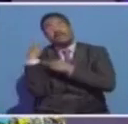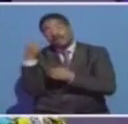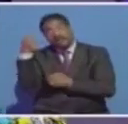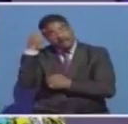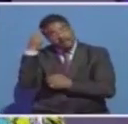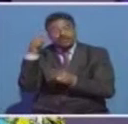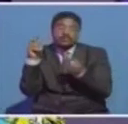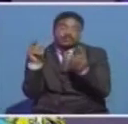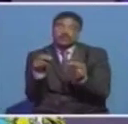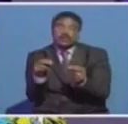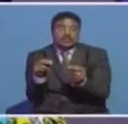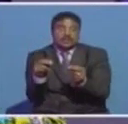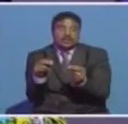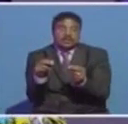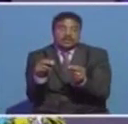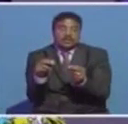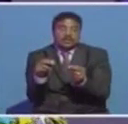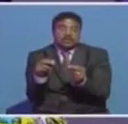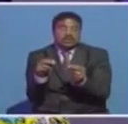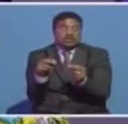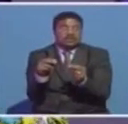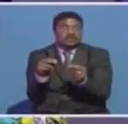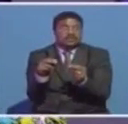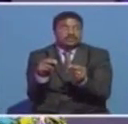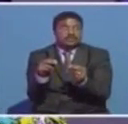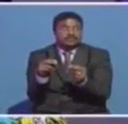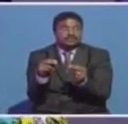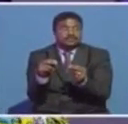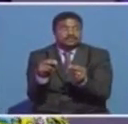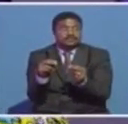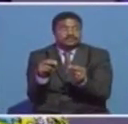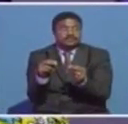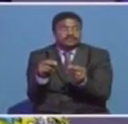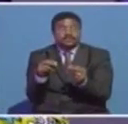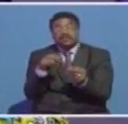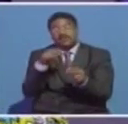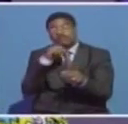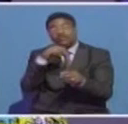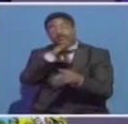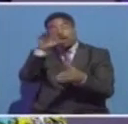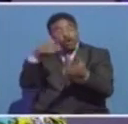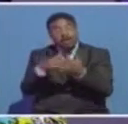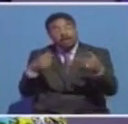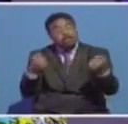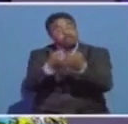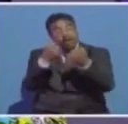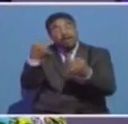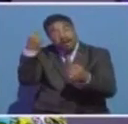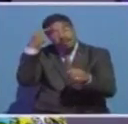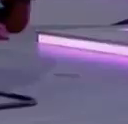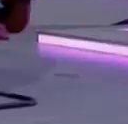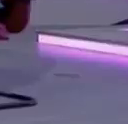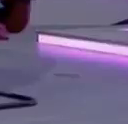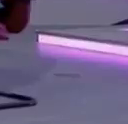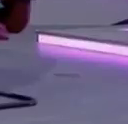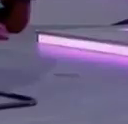to compensate, because government is not entirely responsible for the cause of the accident. Now let's look at the issue